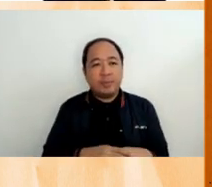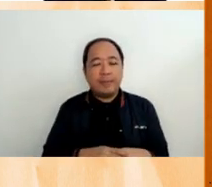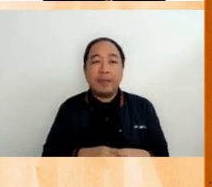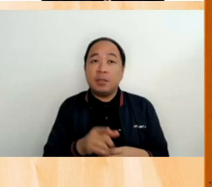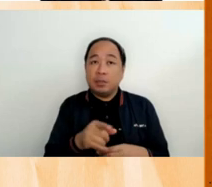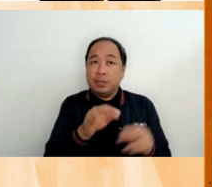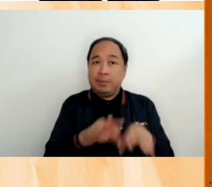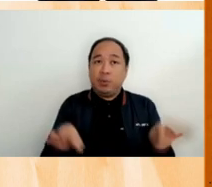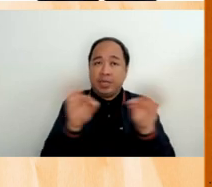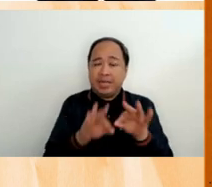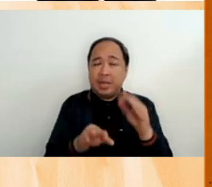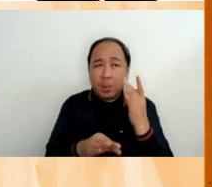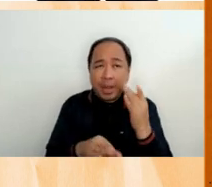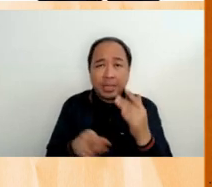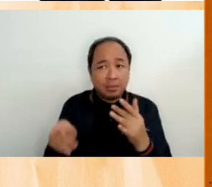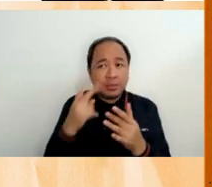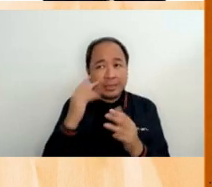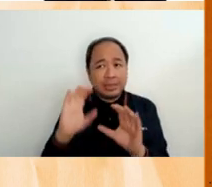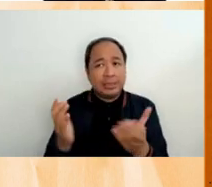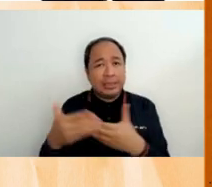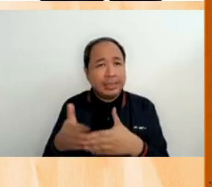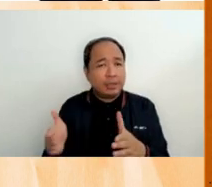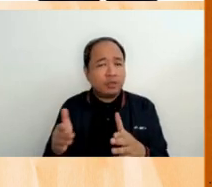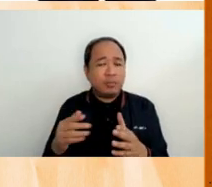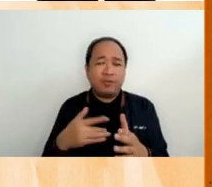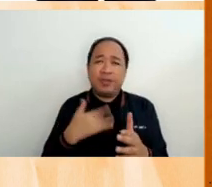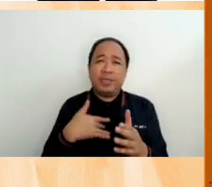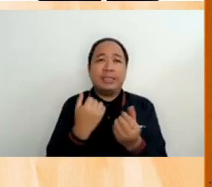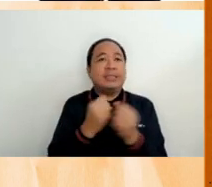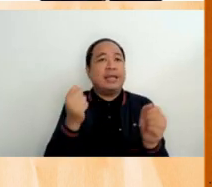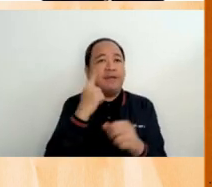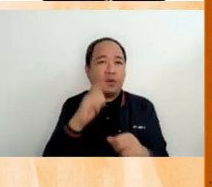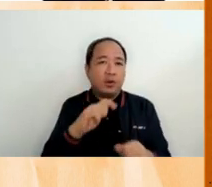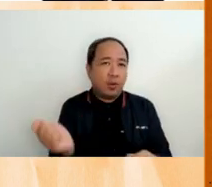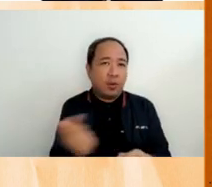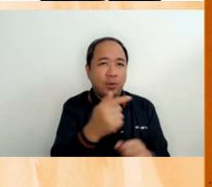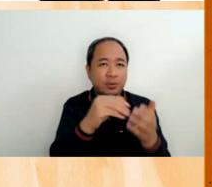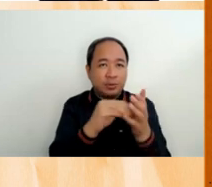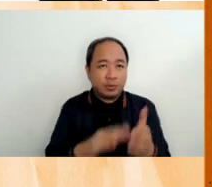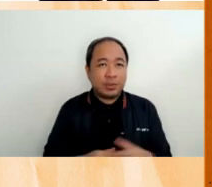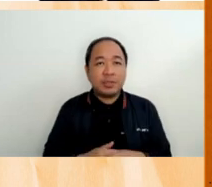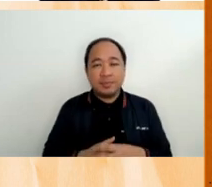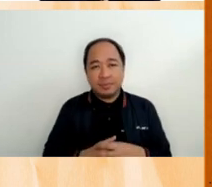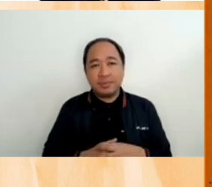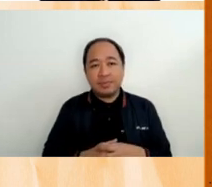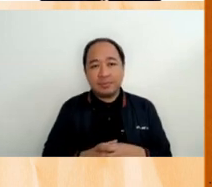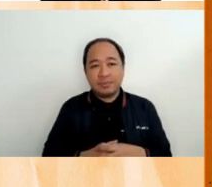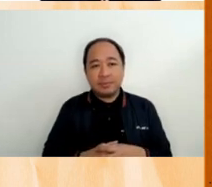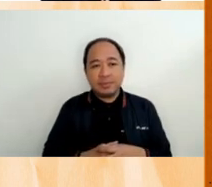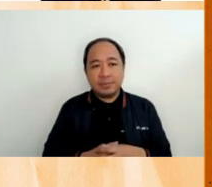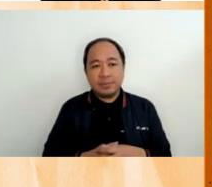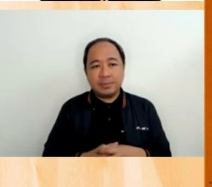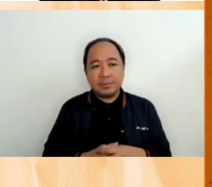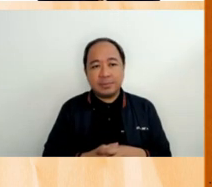I mentioned, partner with other youth or peer advocates to be able to help our children, our teens in